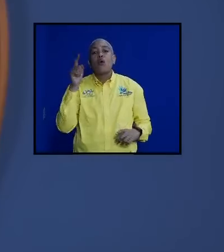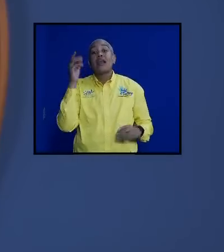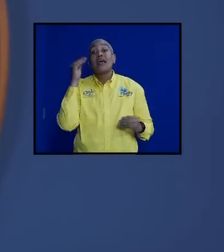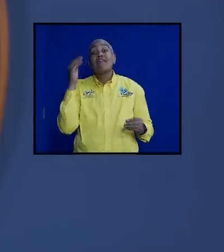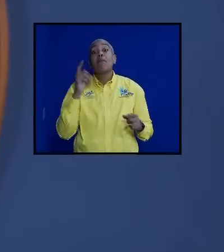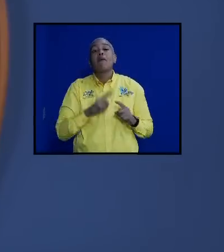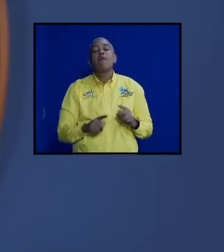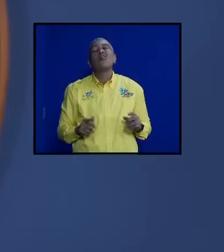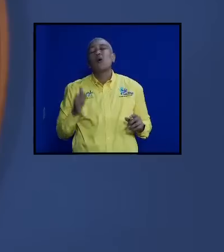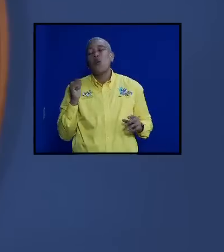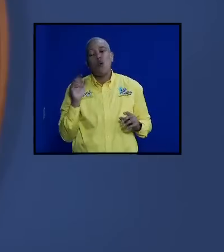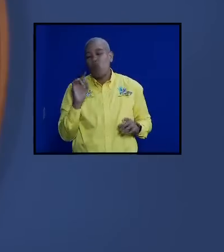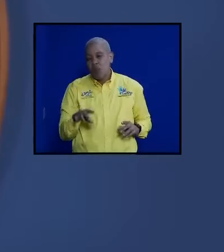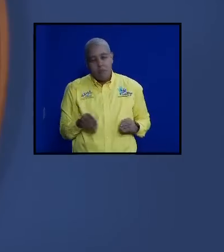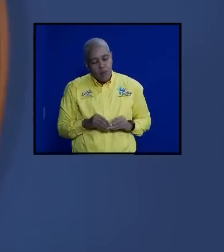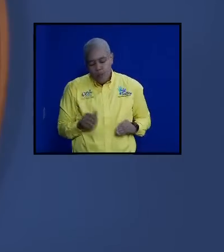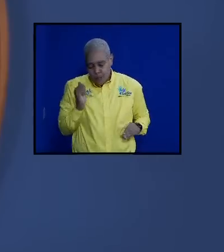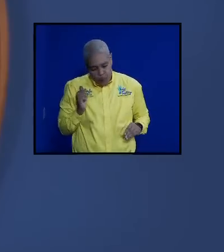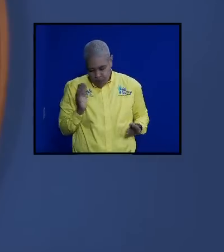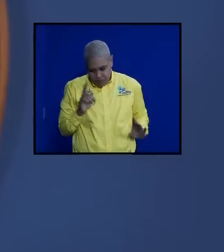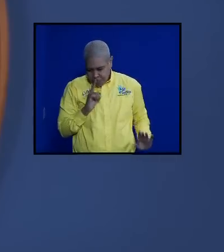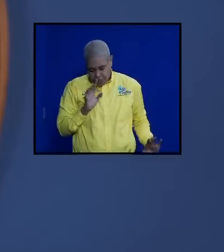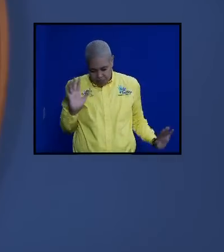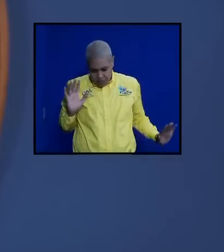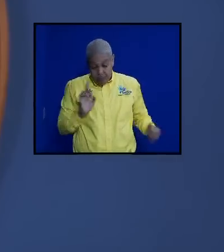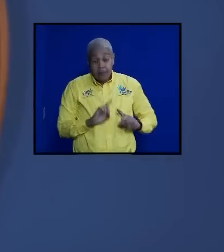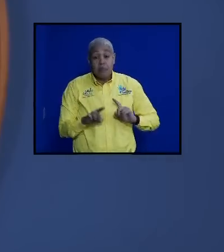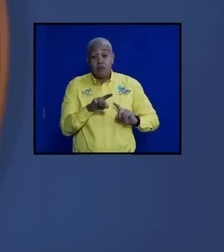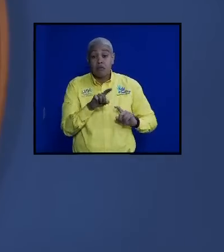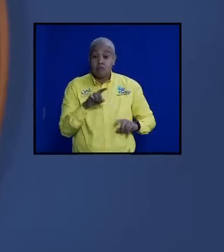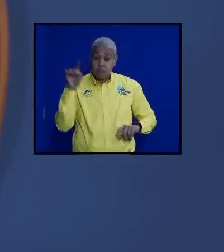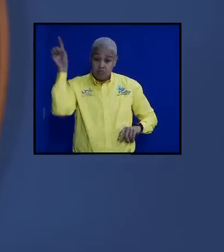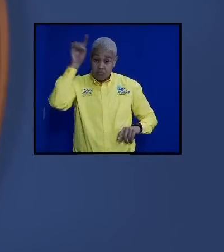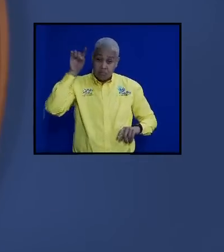further. And the entities are doing their work.